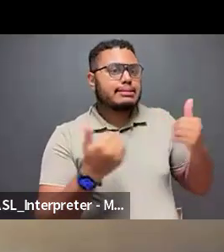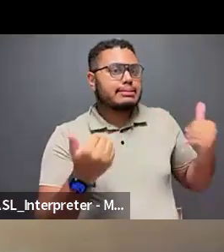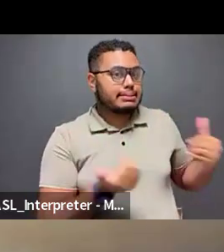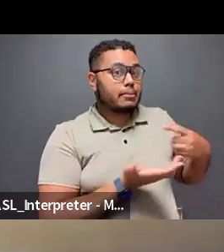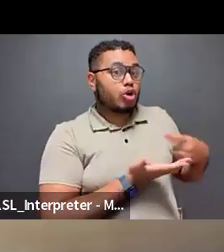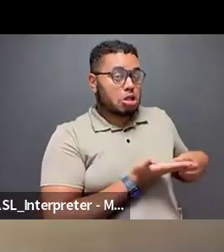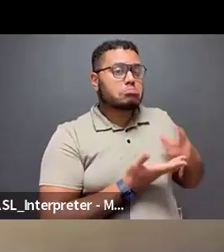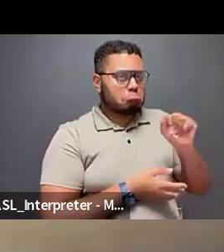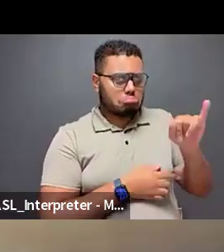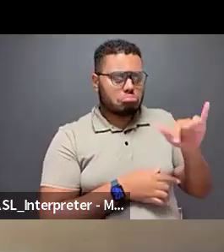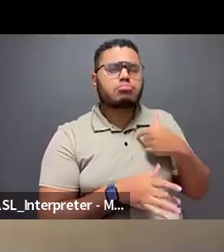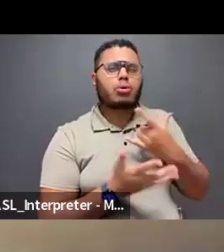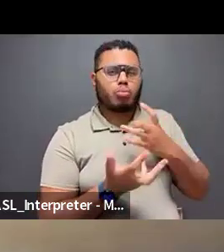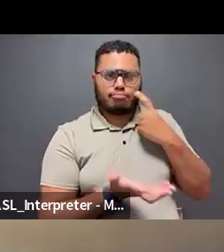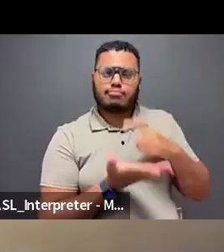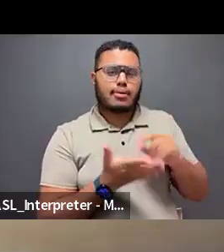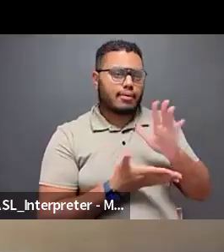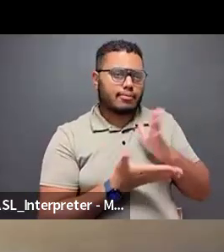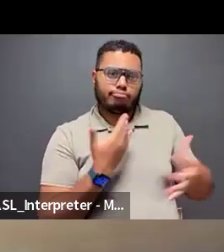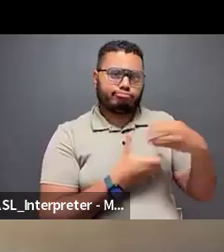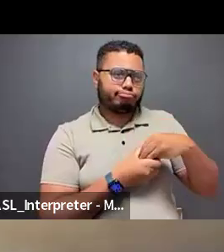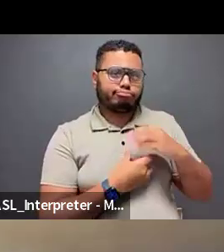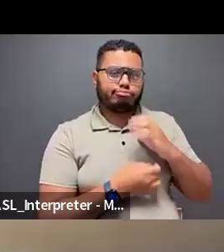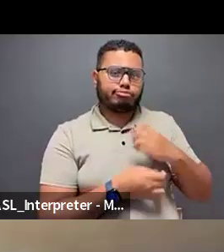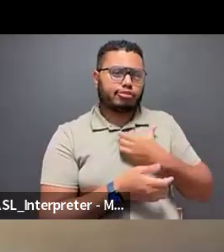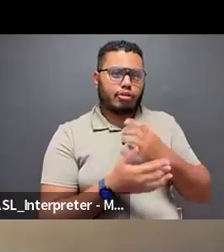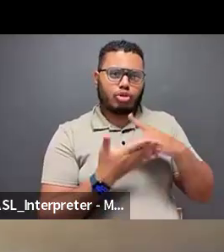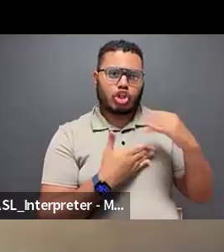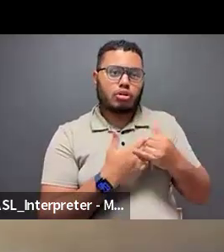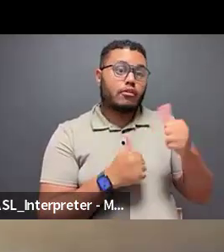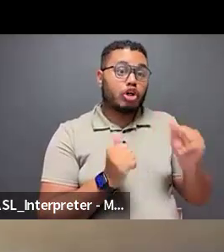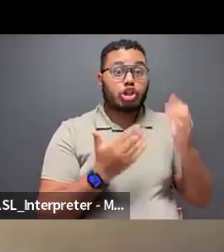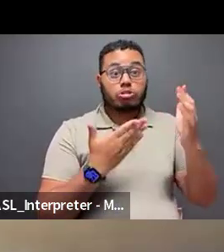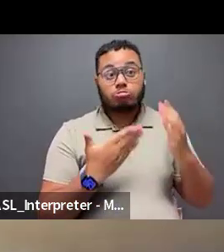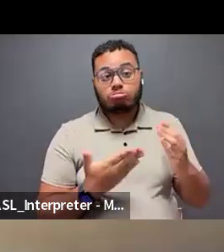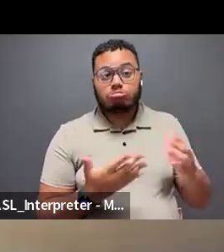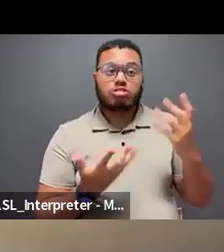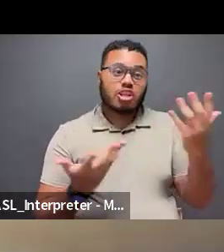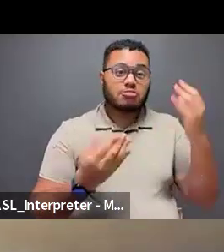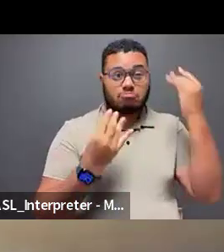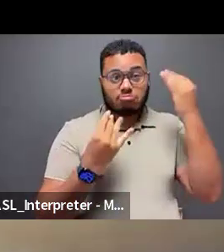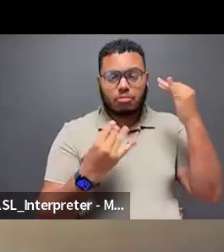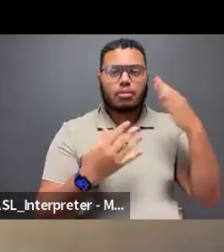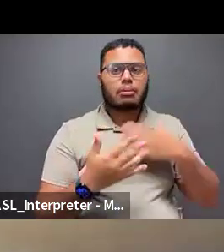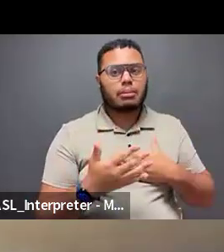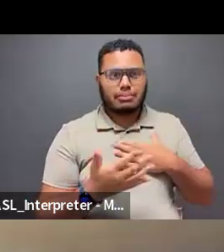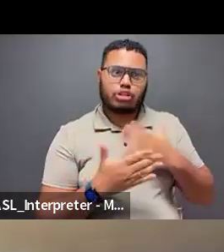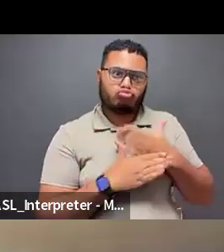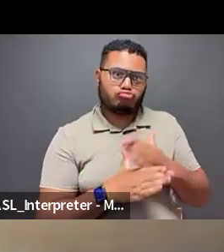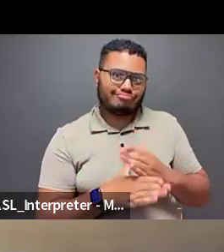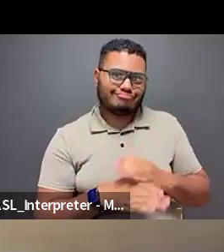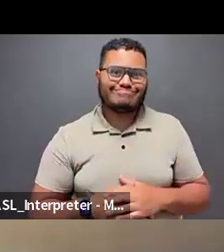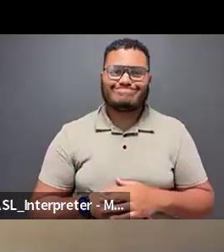this project. And okay, great. If you have any other suggestions or things you think we should be thinking about, please do share them.